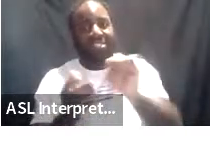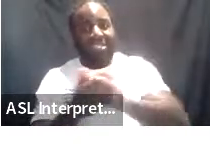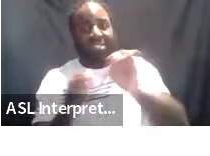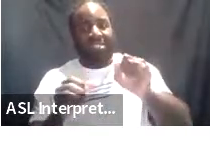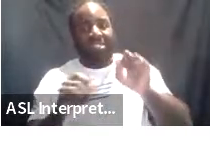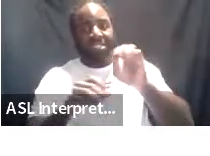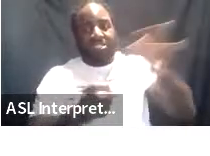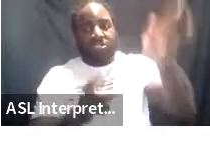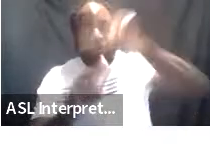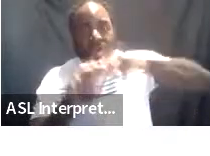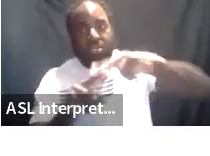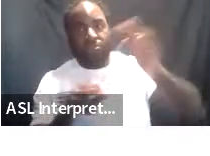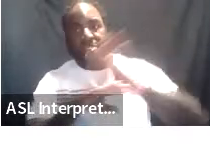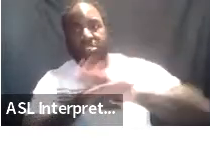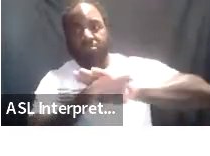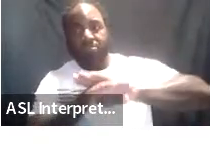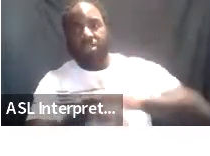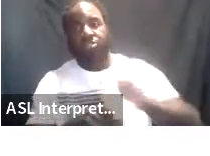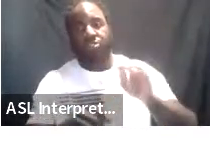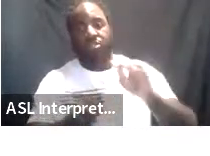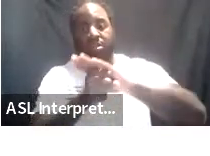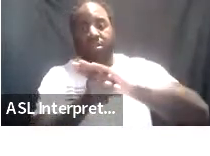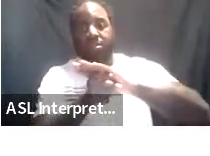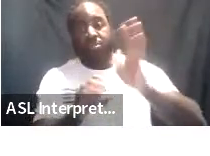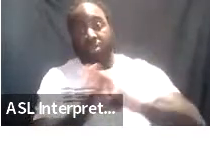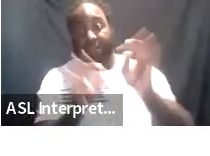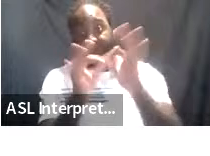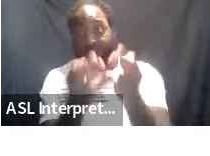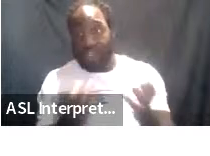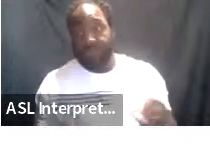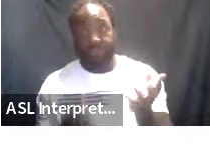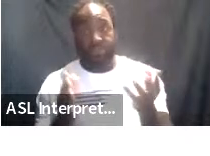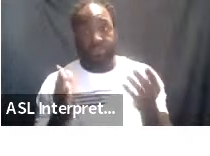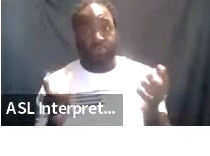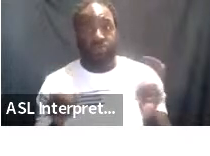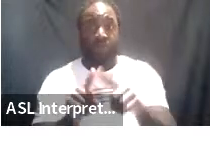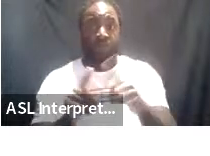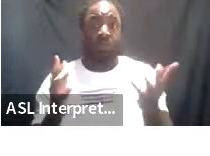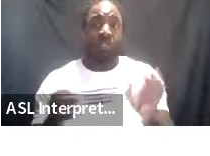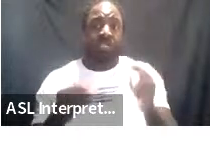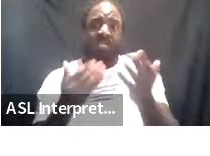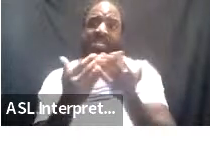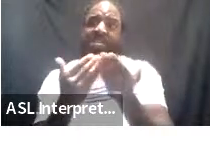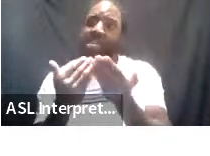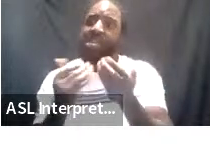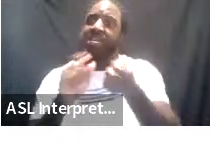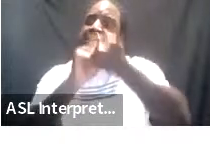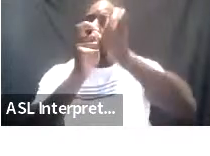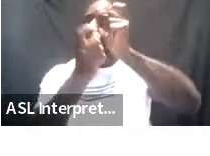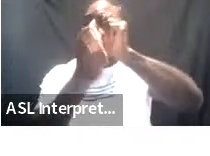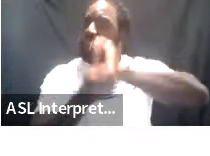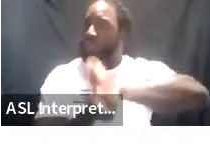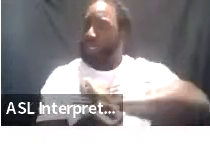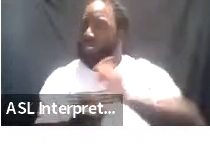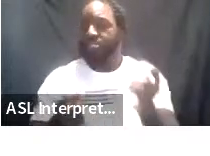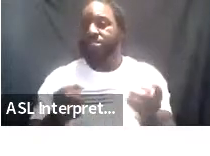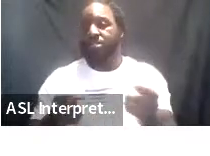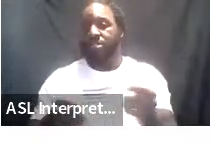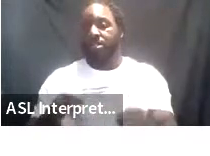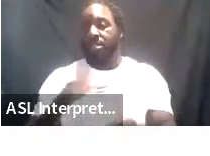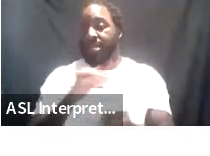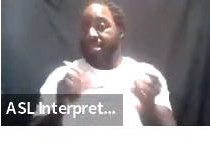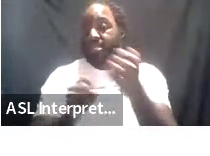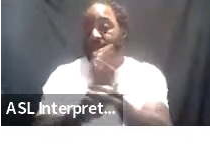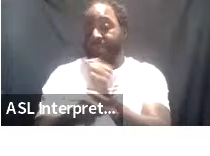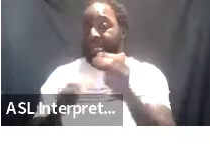on family-sized units elsewhere in the city. We also want to ease conversions of obsolete and underutilized buildings to